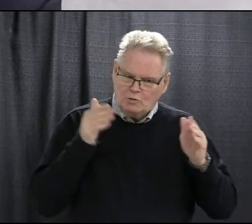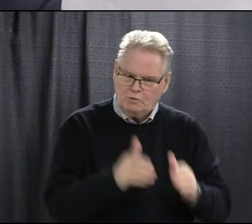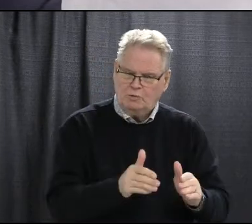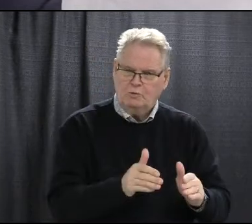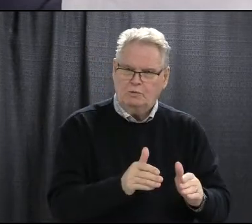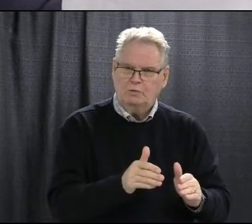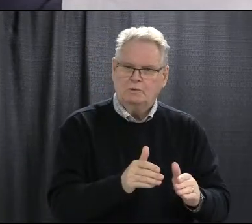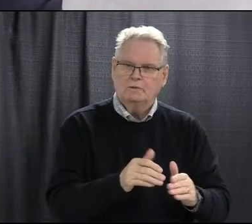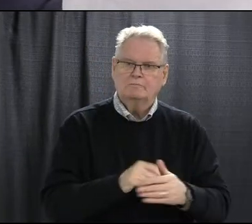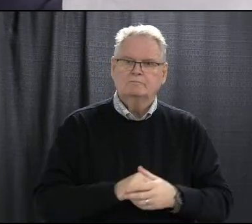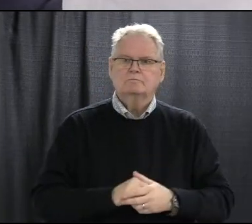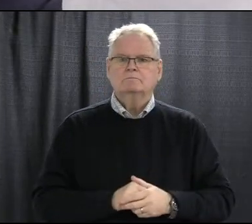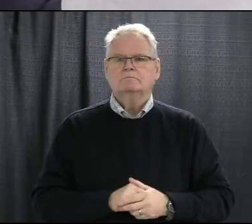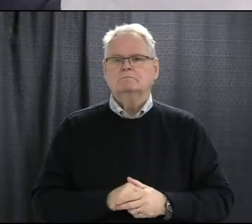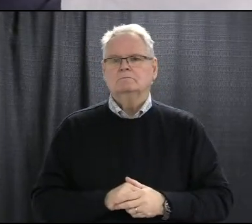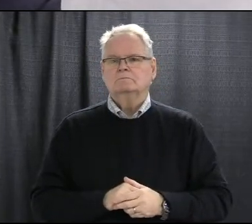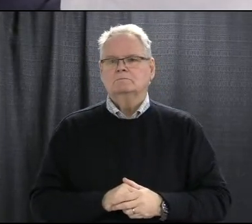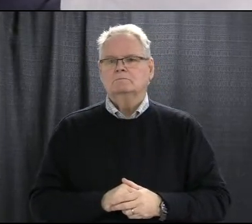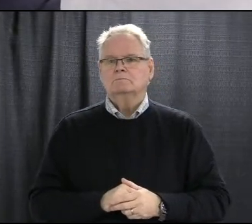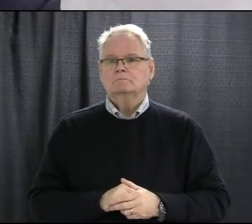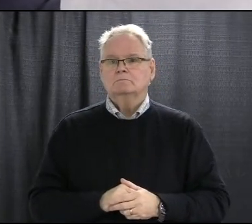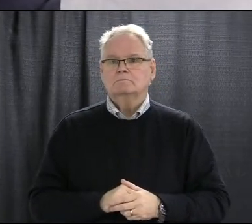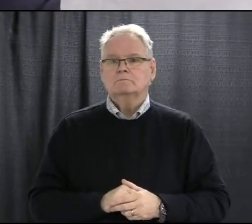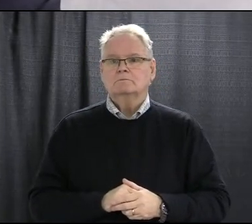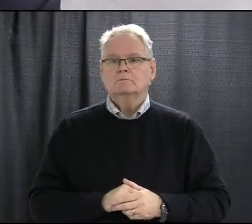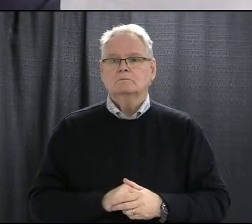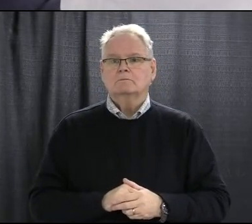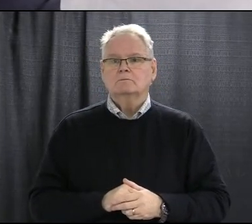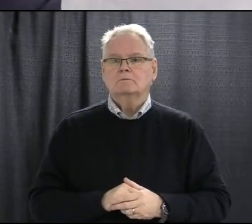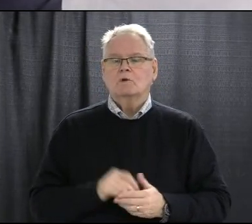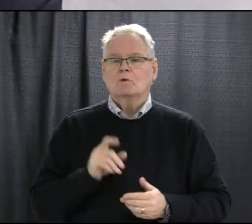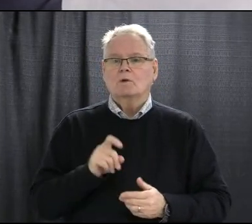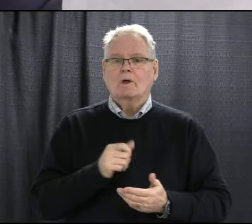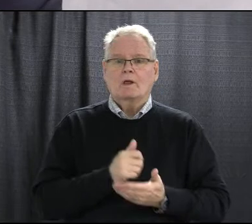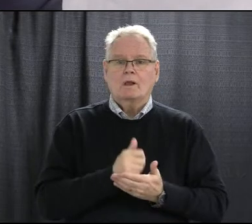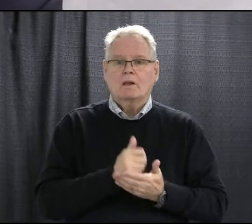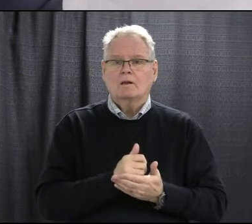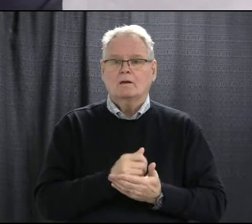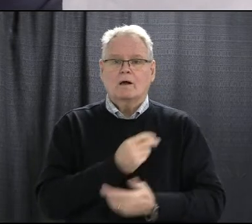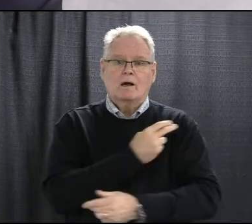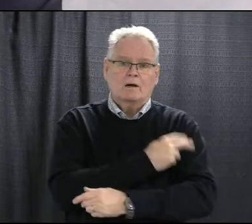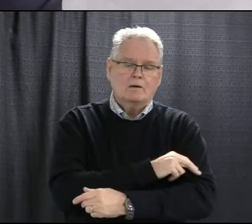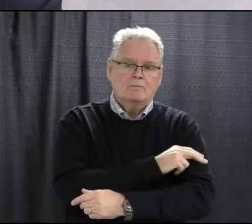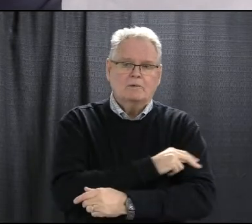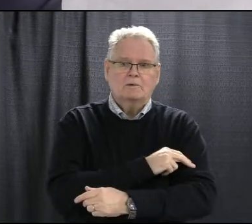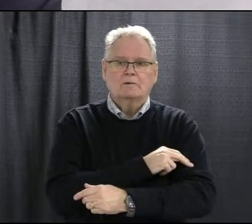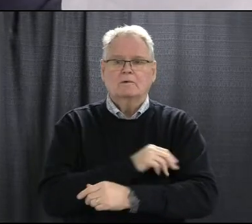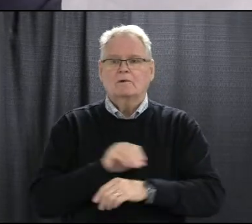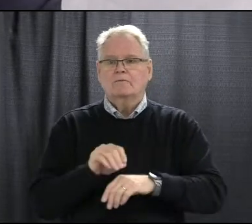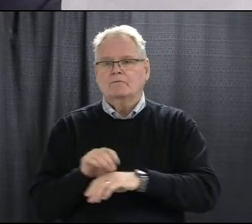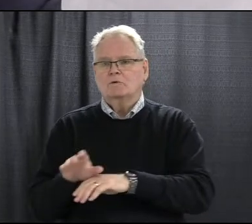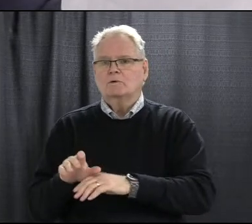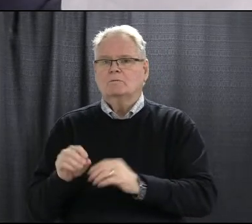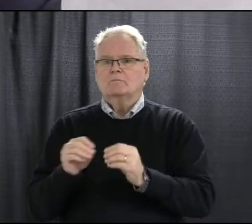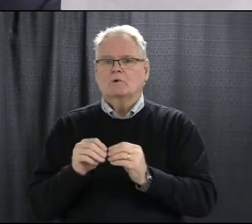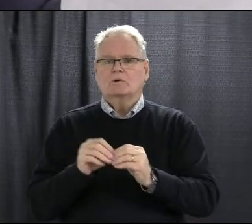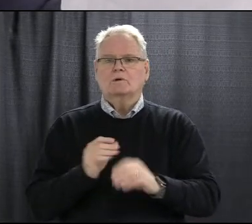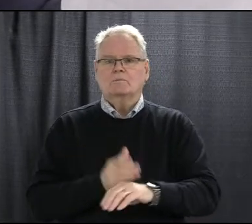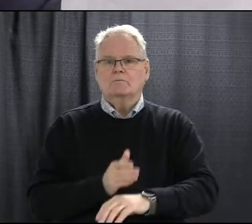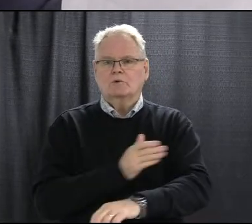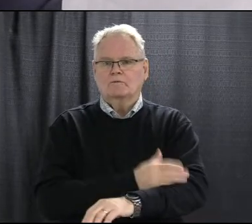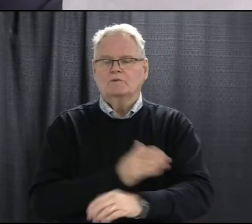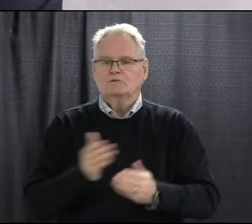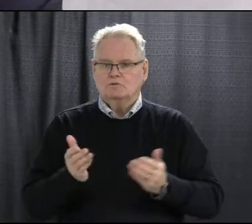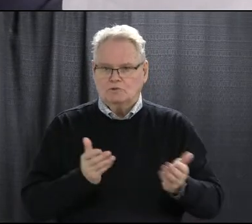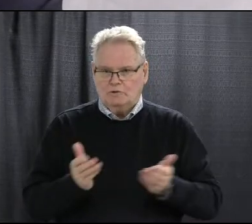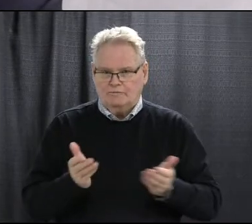this centre would influence what happens in the other hospitals, what would happen in the community, and what would happen in family care teams,